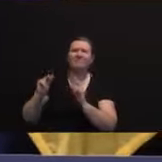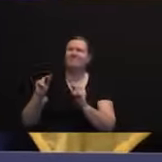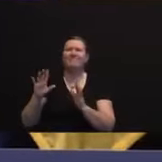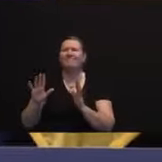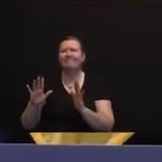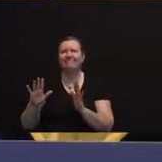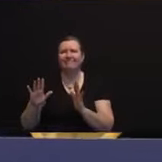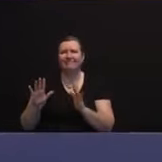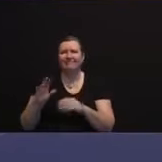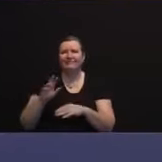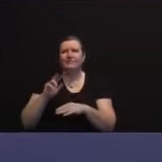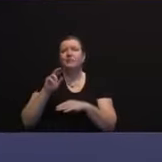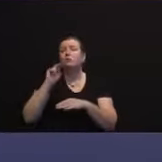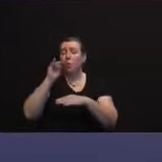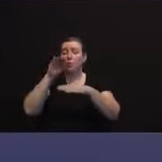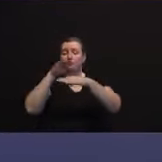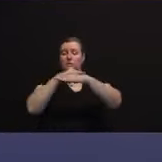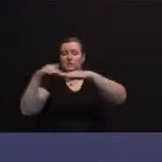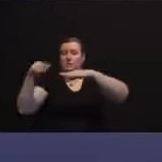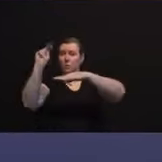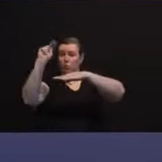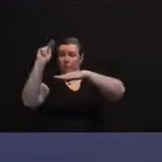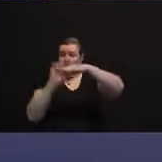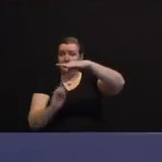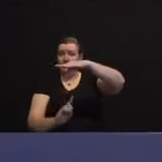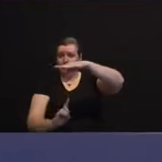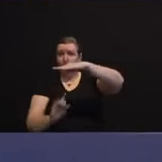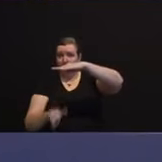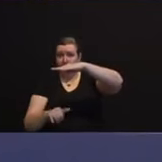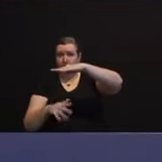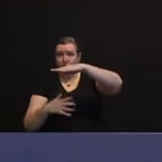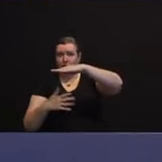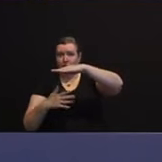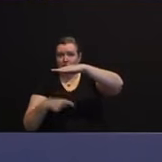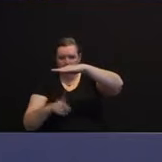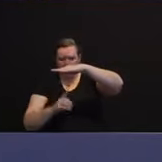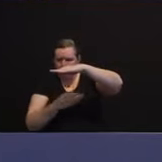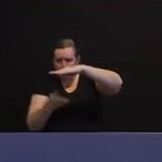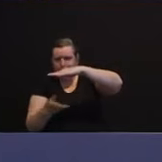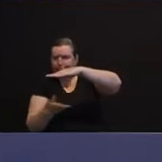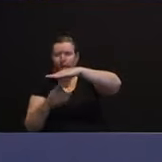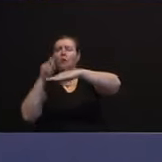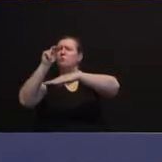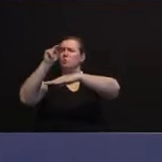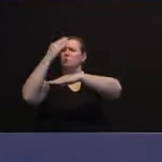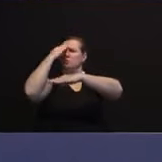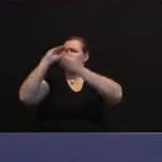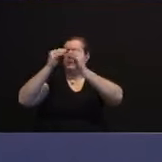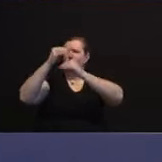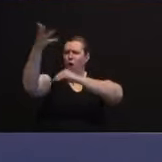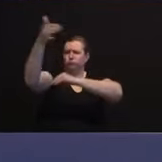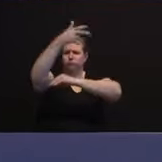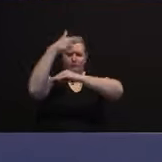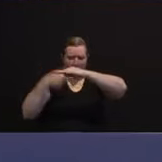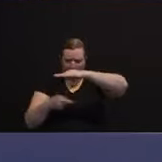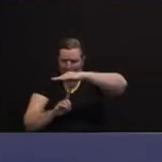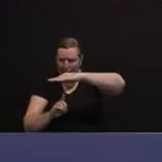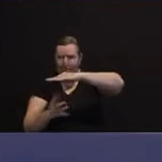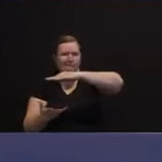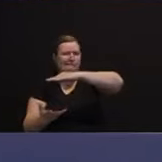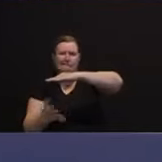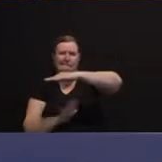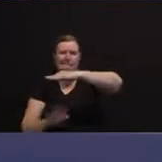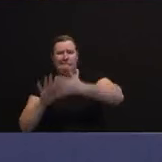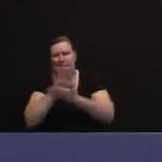what the denominator is. Where I think it's fair to say we have a better handle on the denominator when you're testing 45,000 people